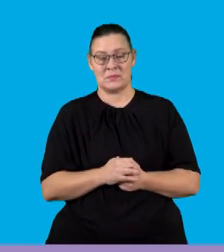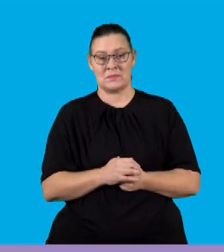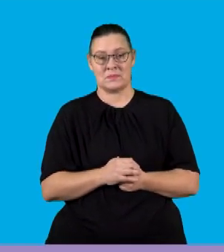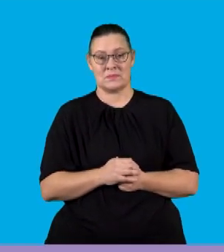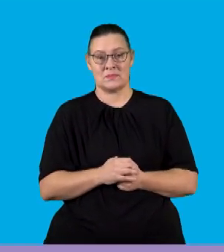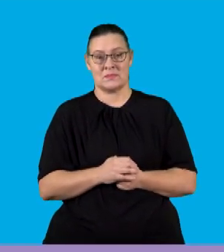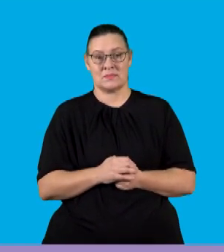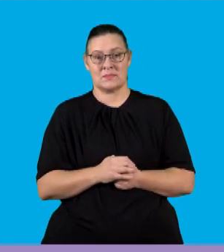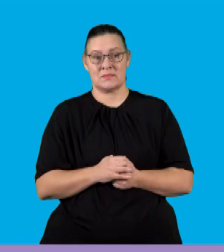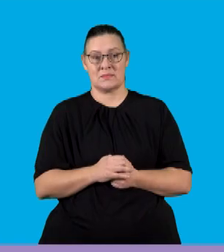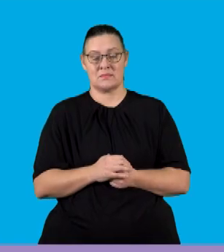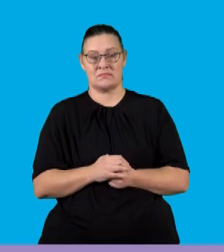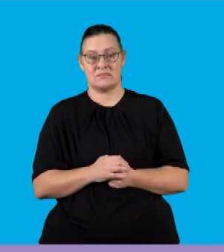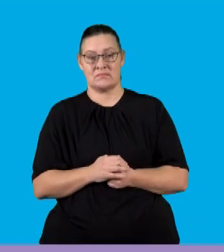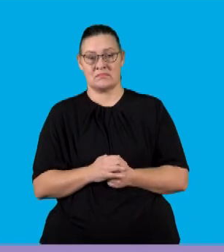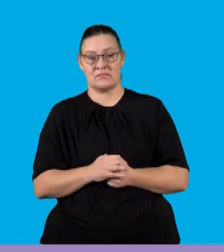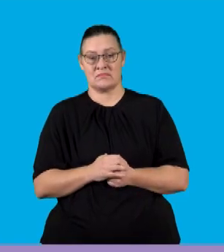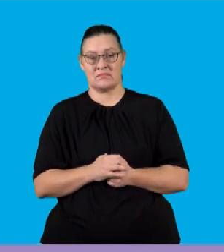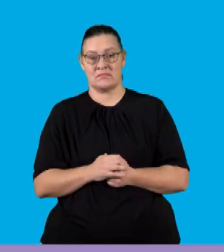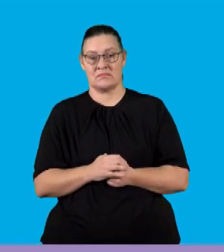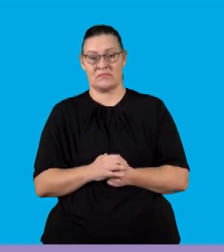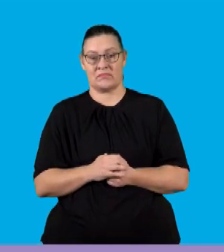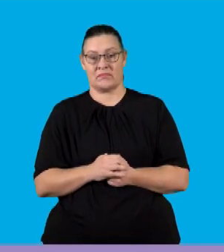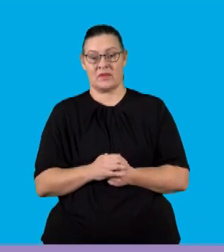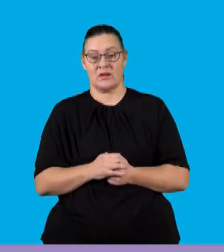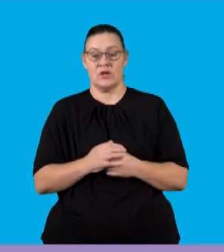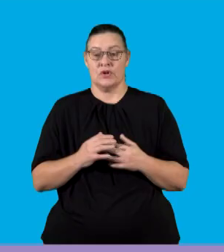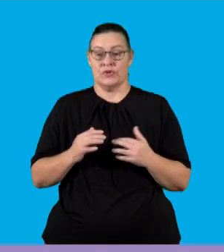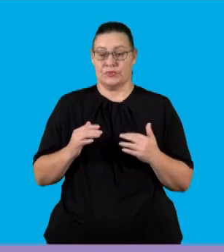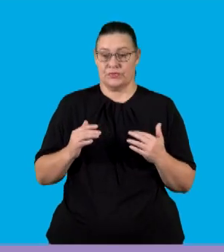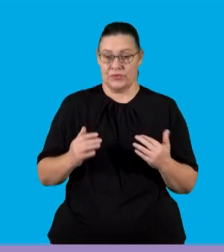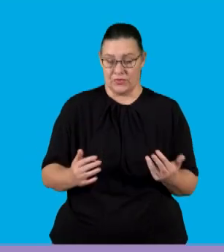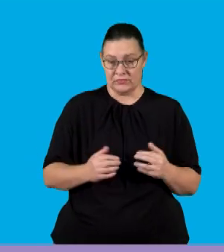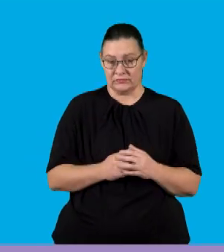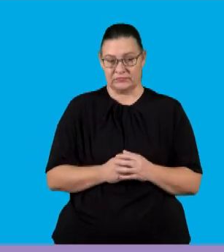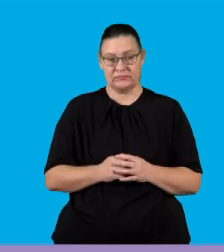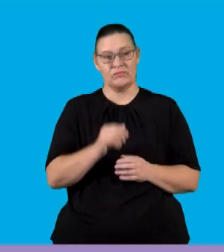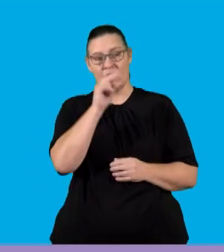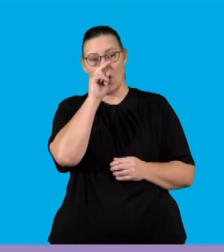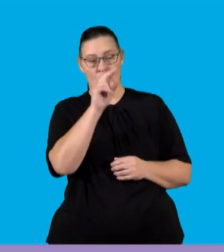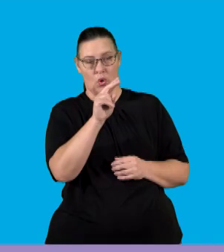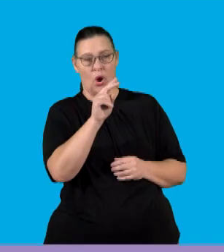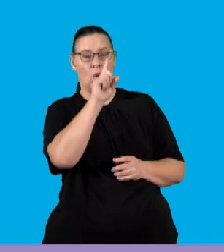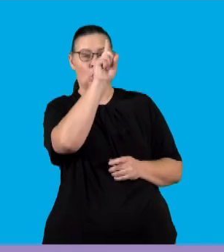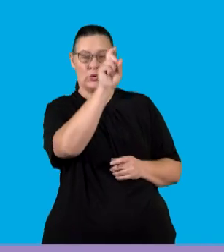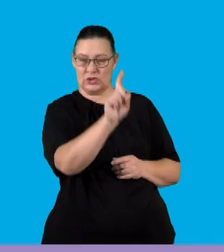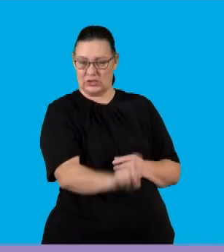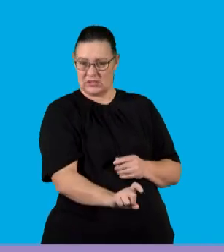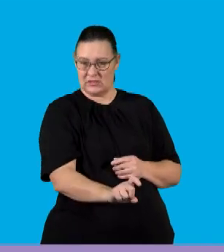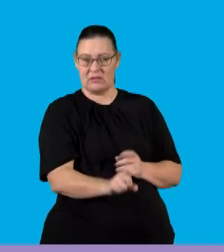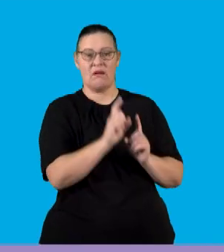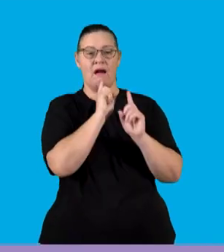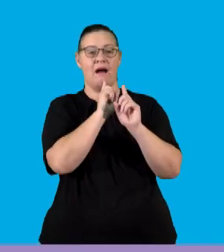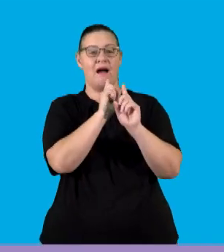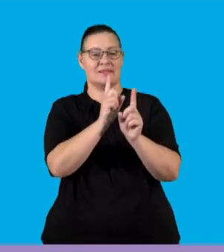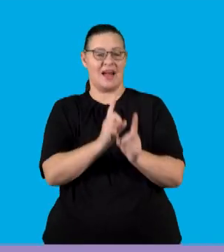our answer will be a 1. So let's look at the following questions and let's